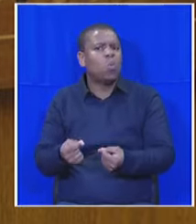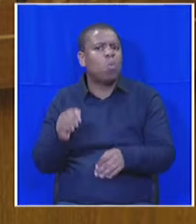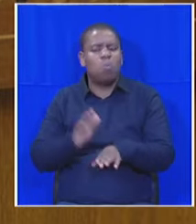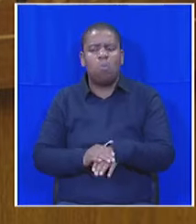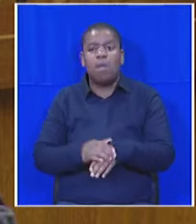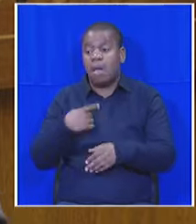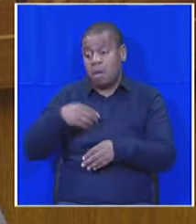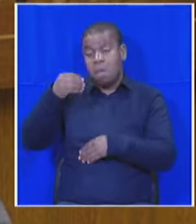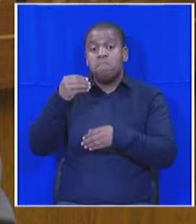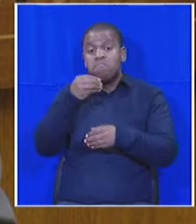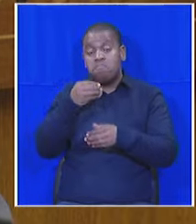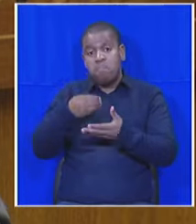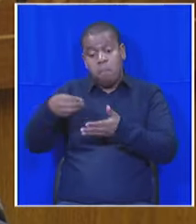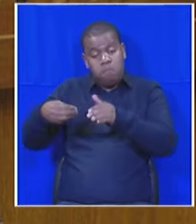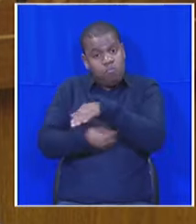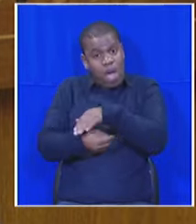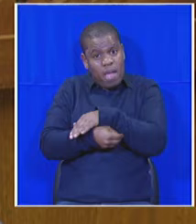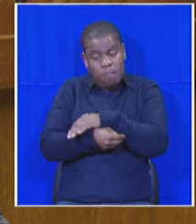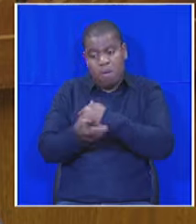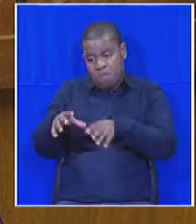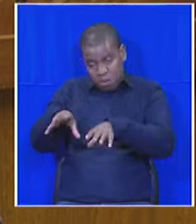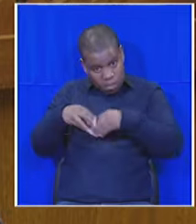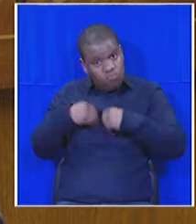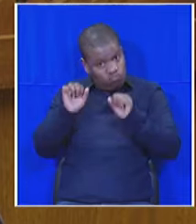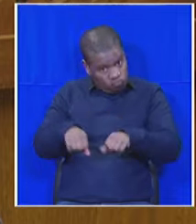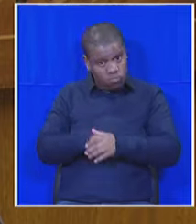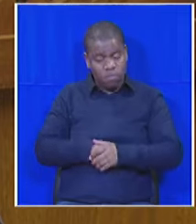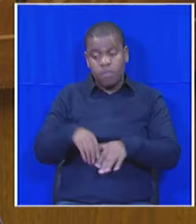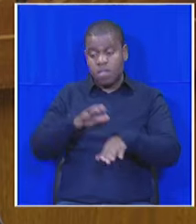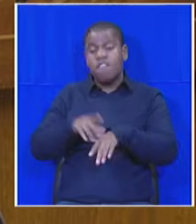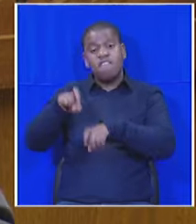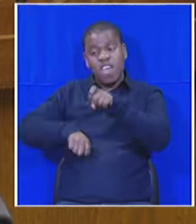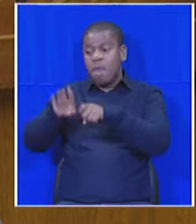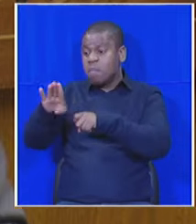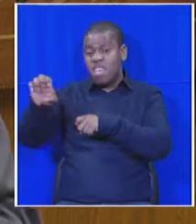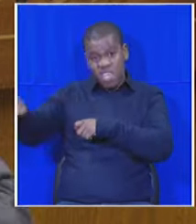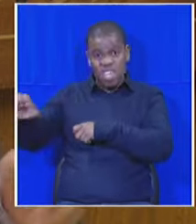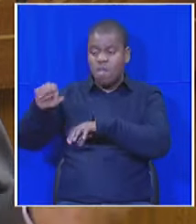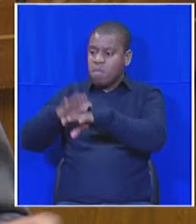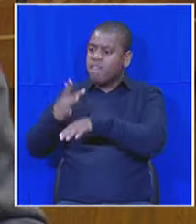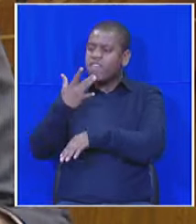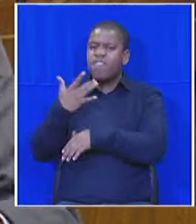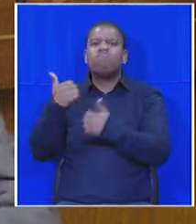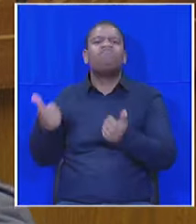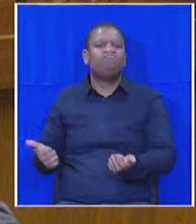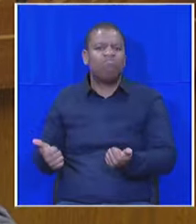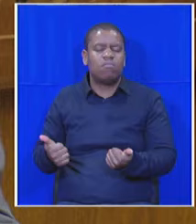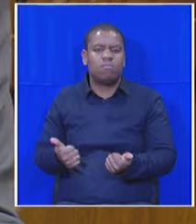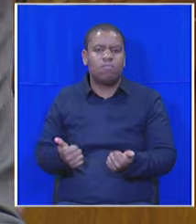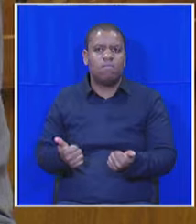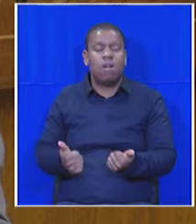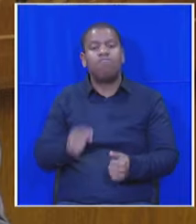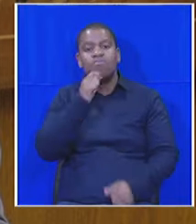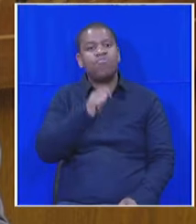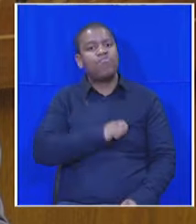bribes. It does close mines for spurious reasons. It does favor BEE oligarchs over mining communities. The truth